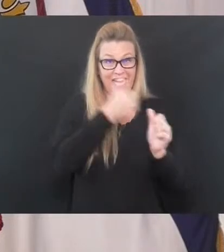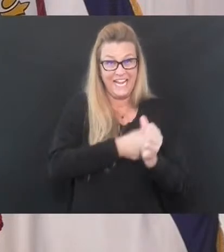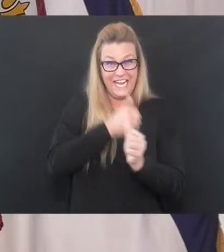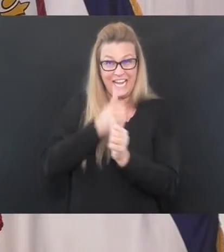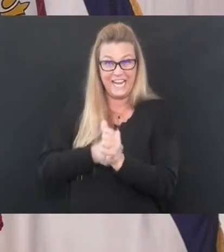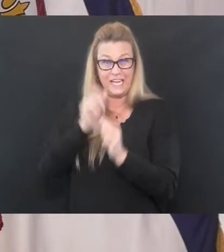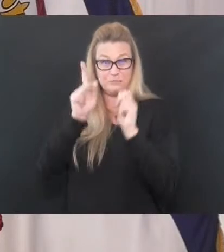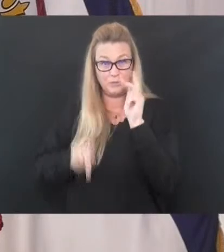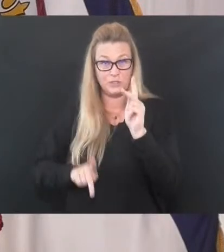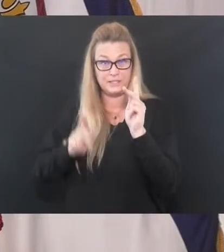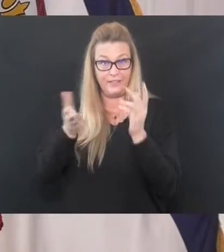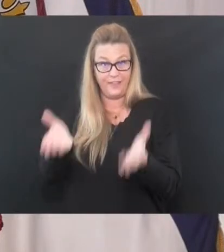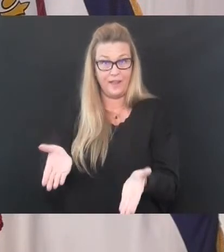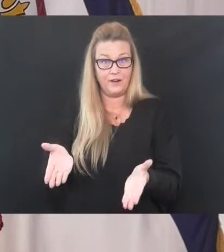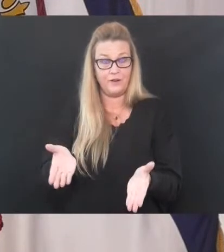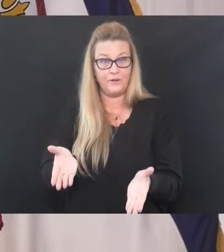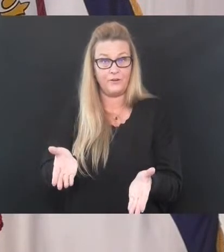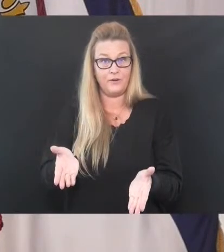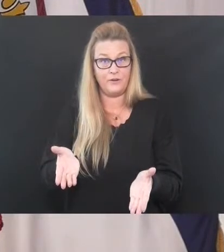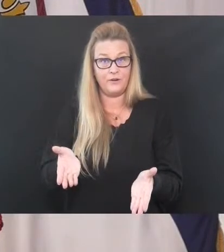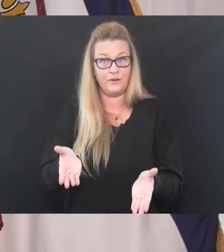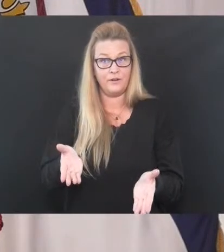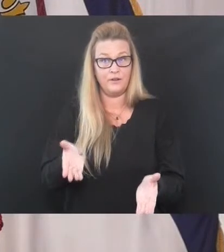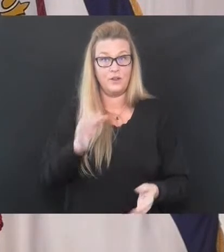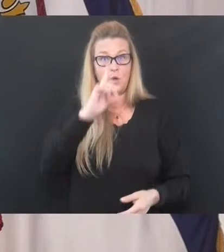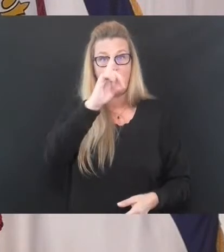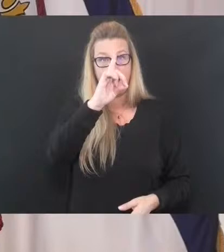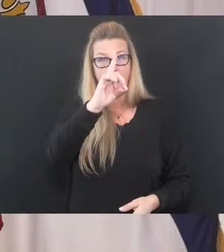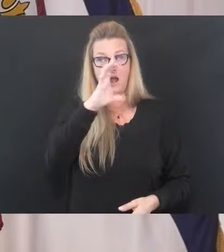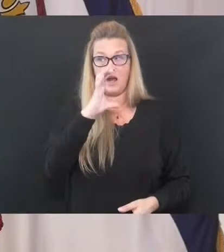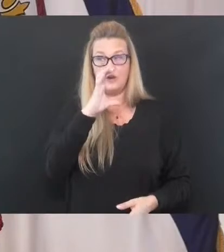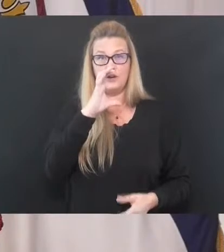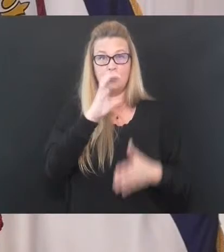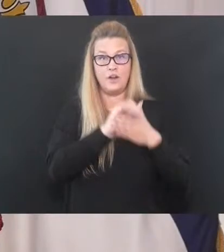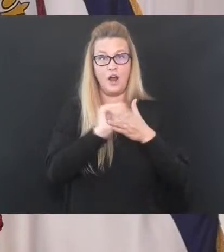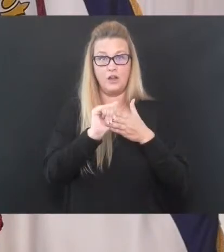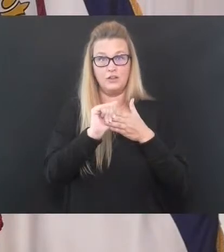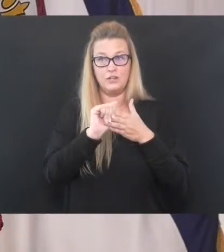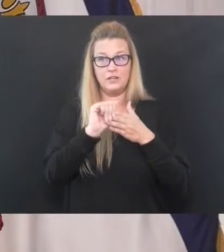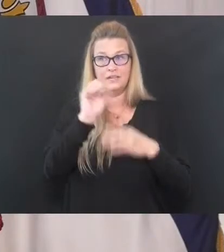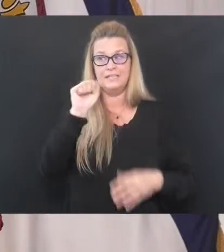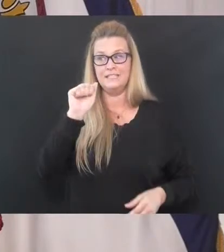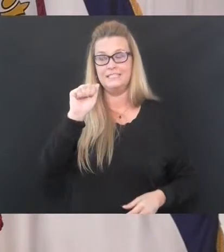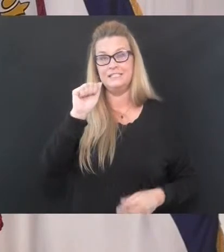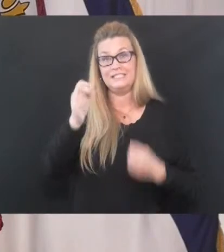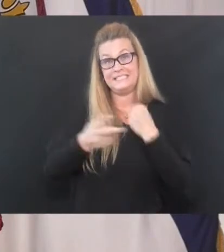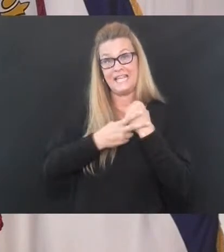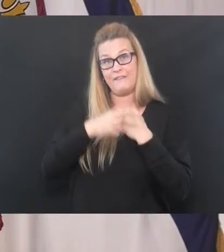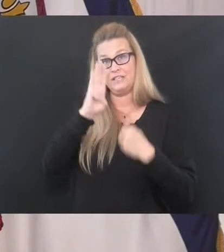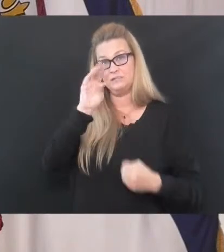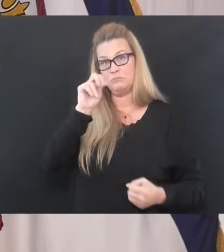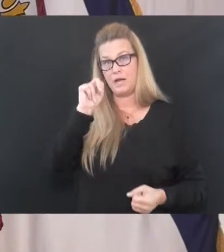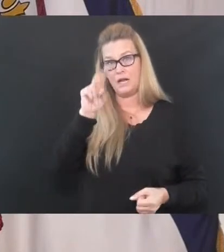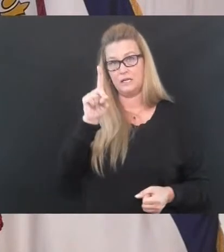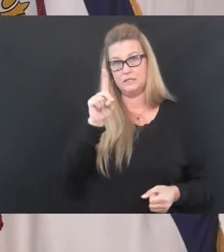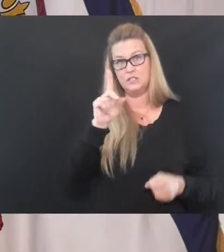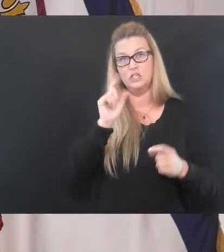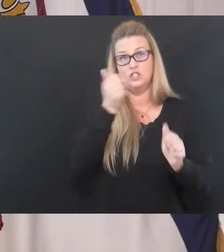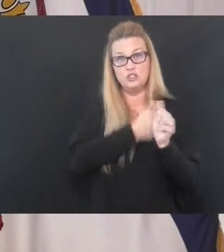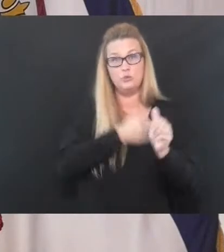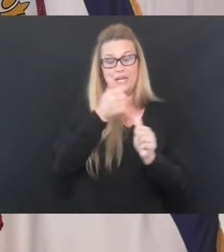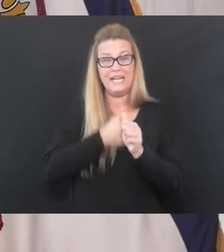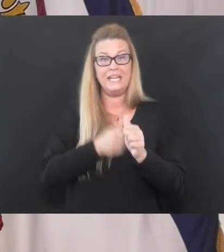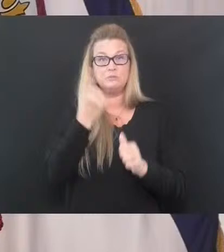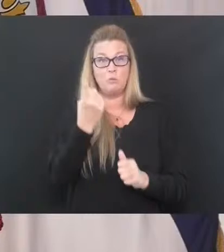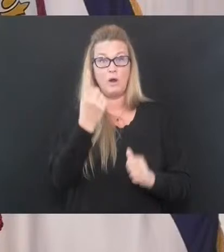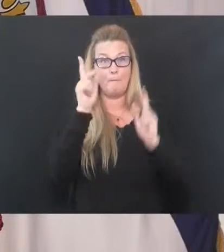our young people, we're going to give a $100 savings bond to every single one that